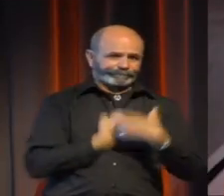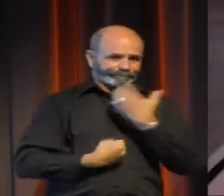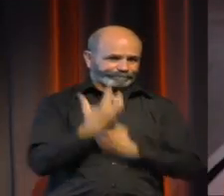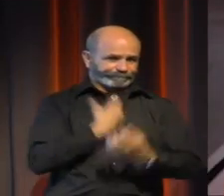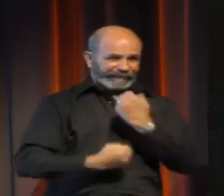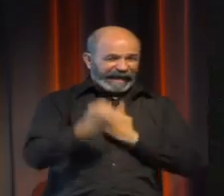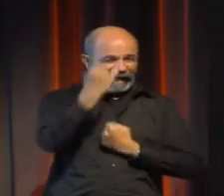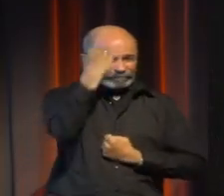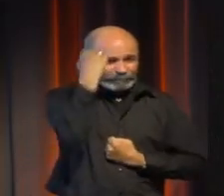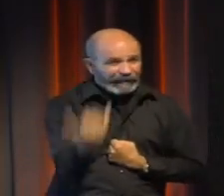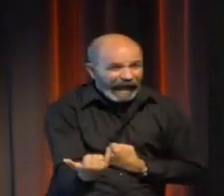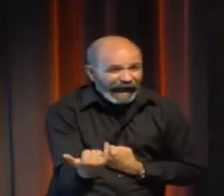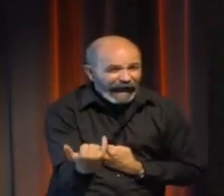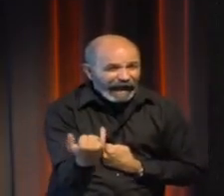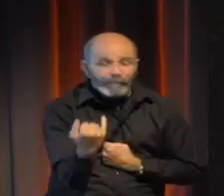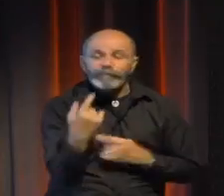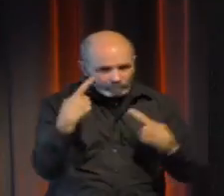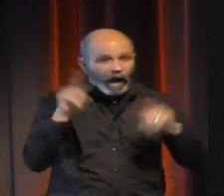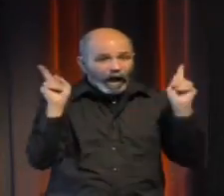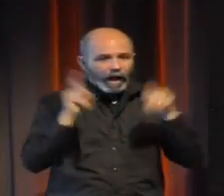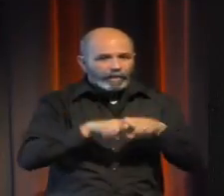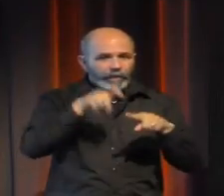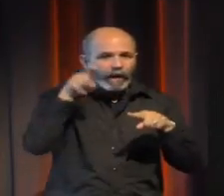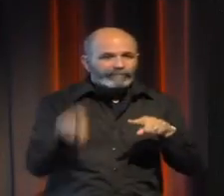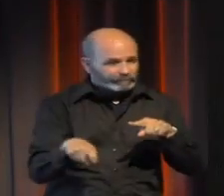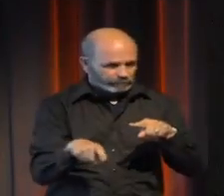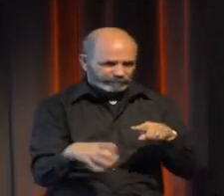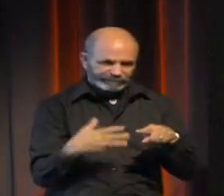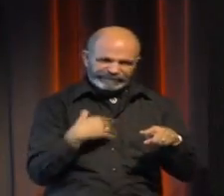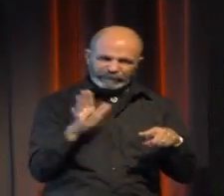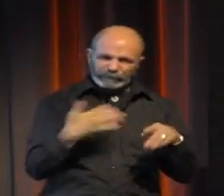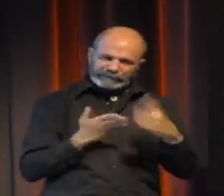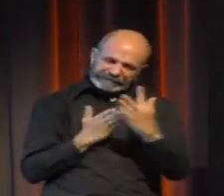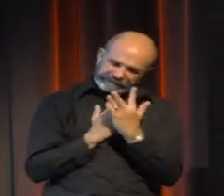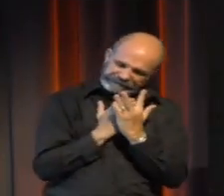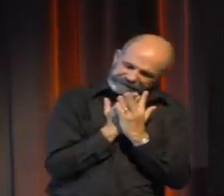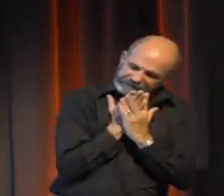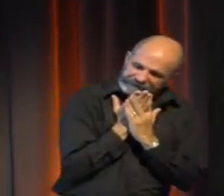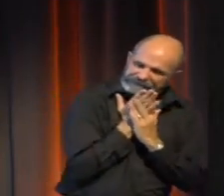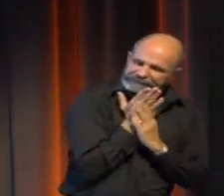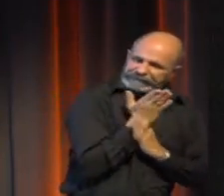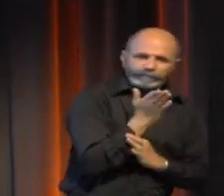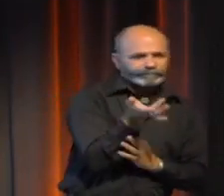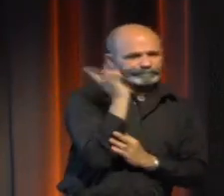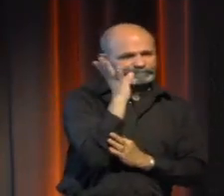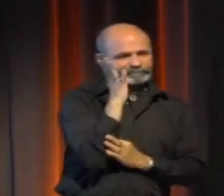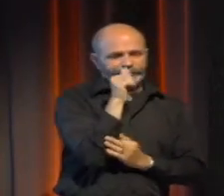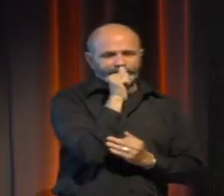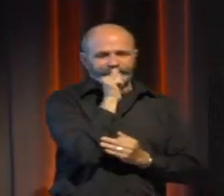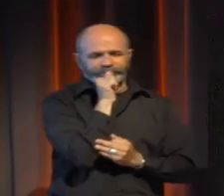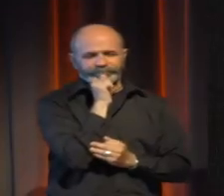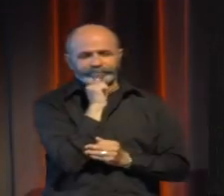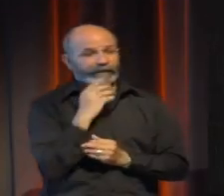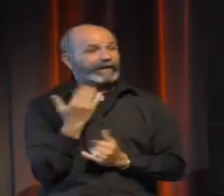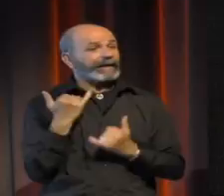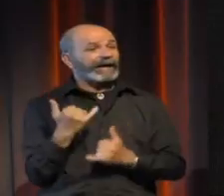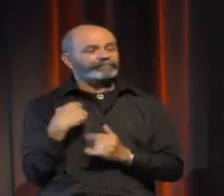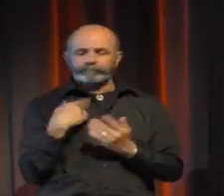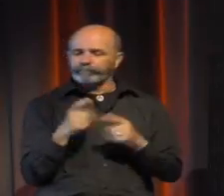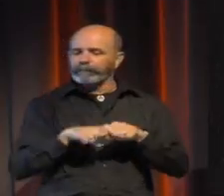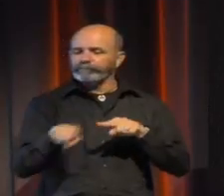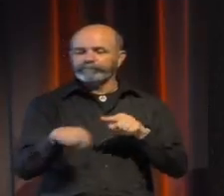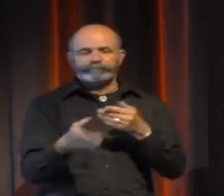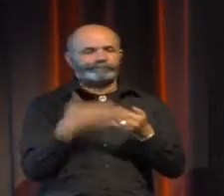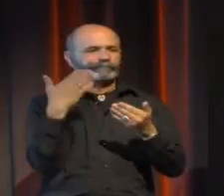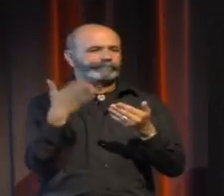university? That's for 18, 19, 20 years of your life, of lying